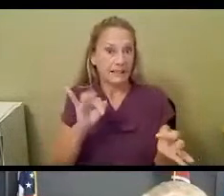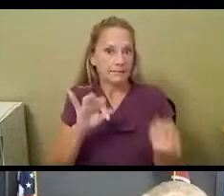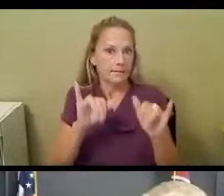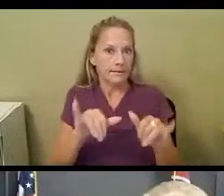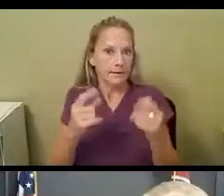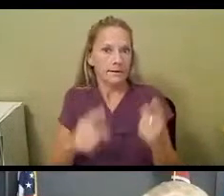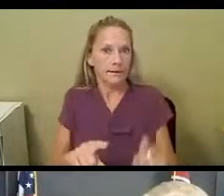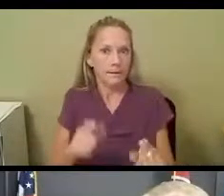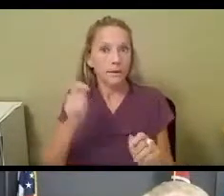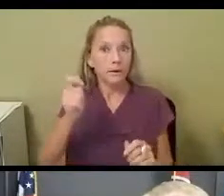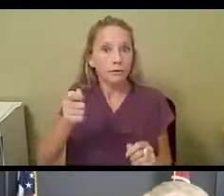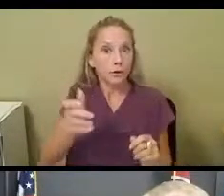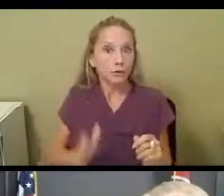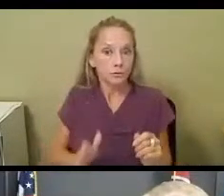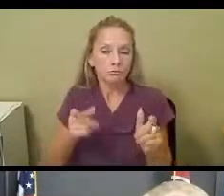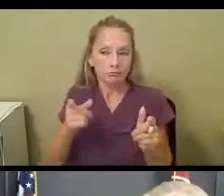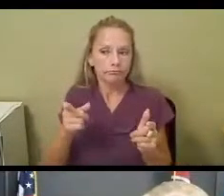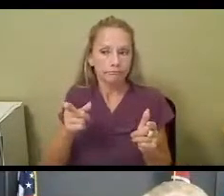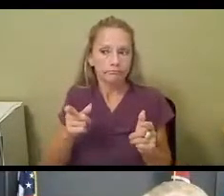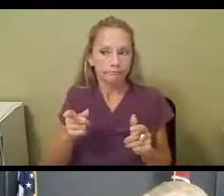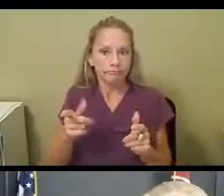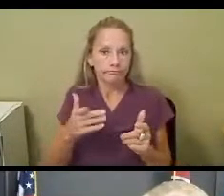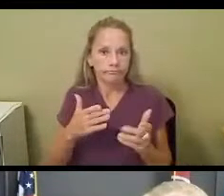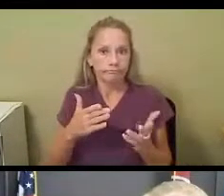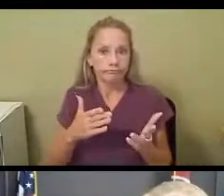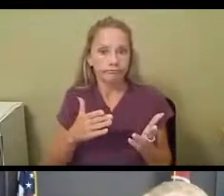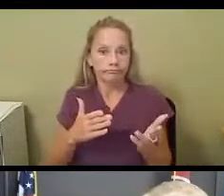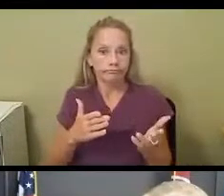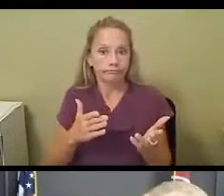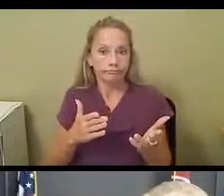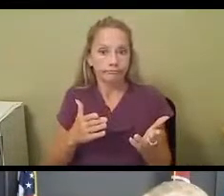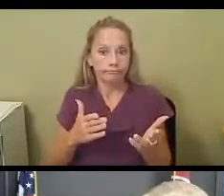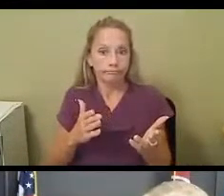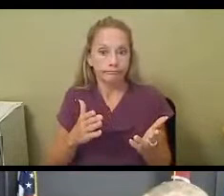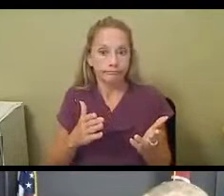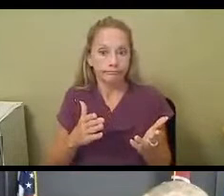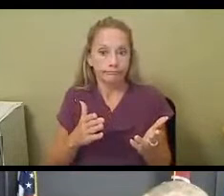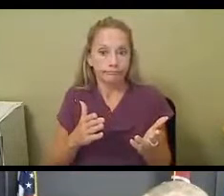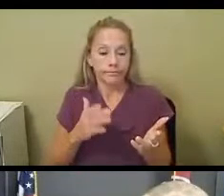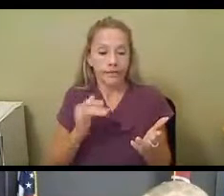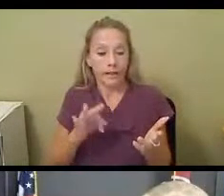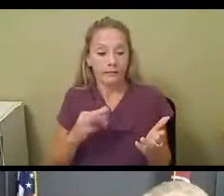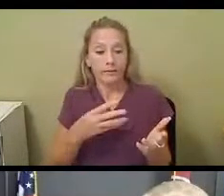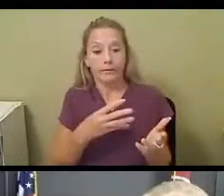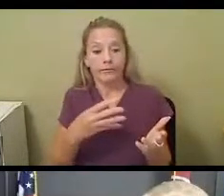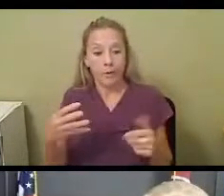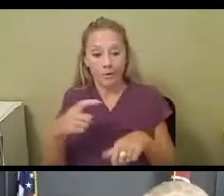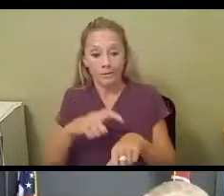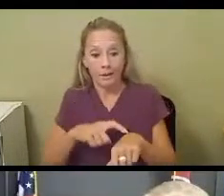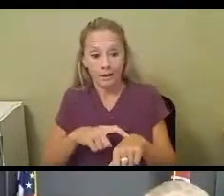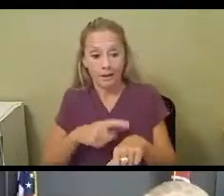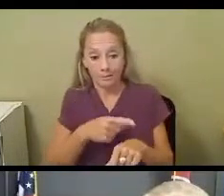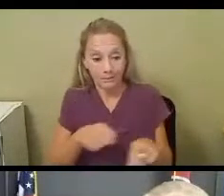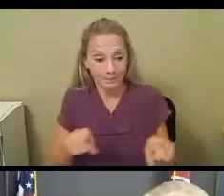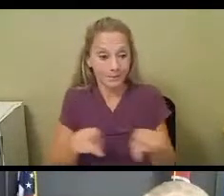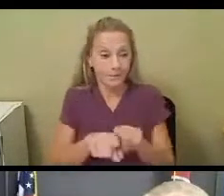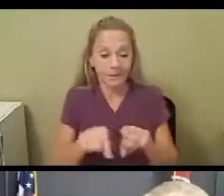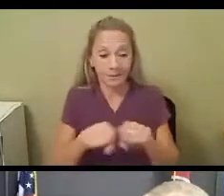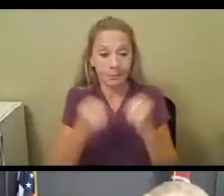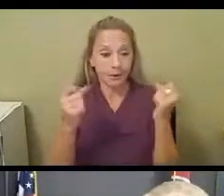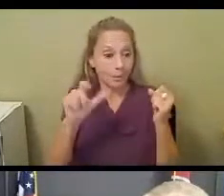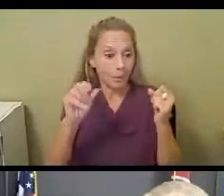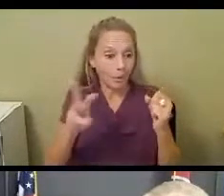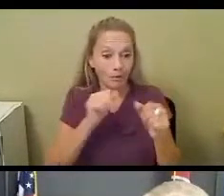A judge is usually much less happy to see a criminal defendant for the fourth time on the same offense as